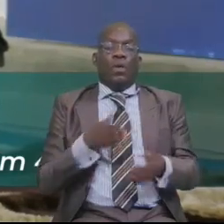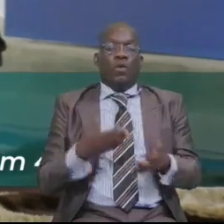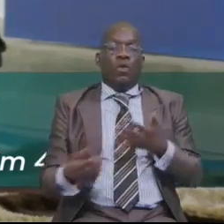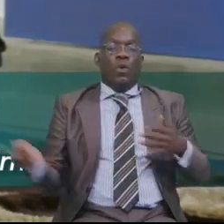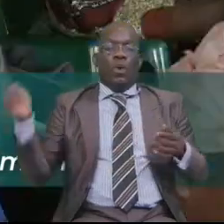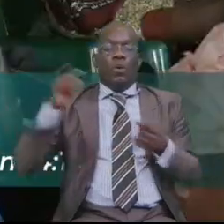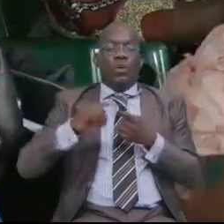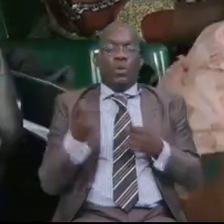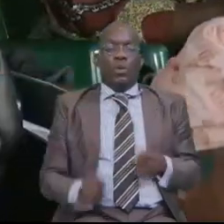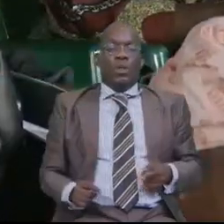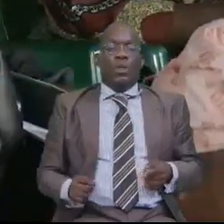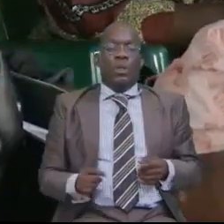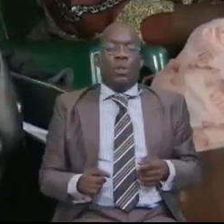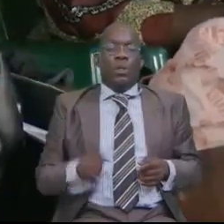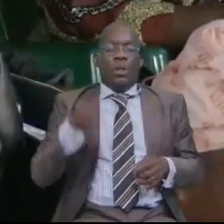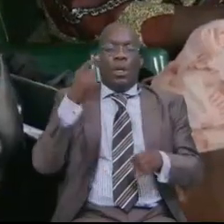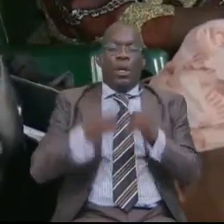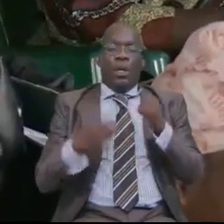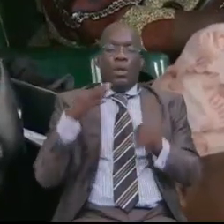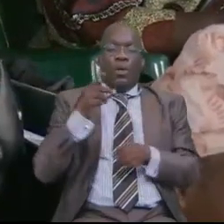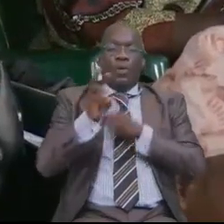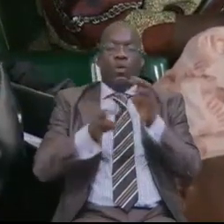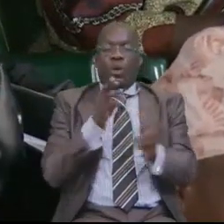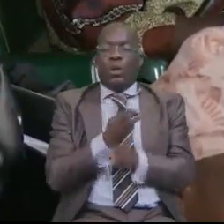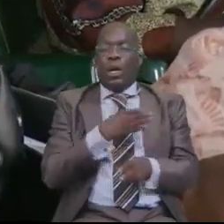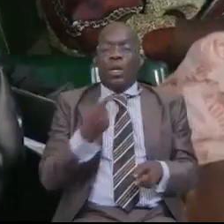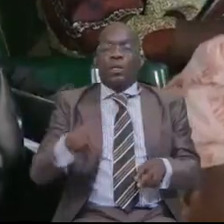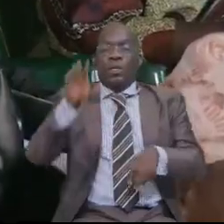the world. And the church say,